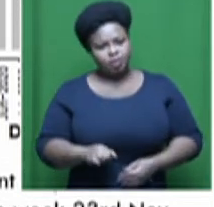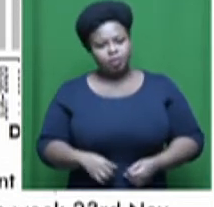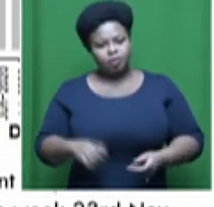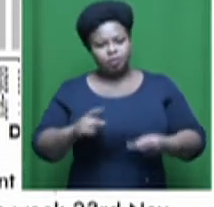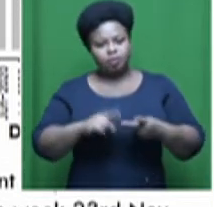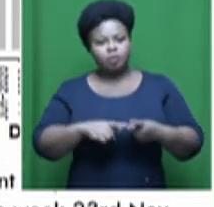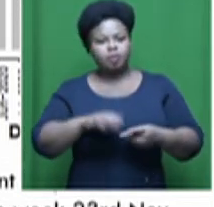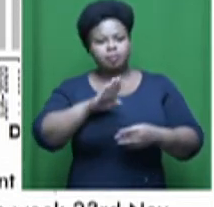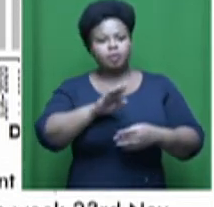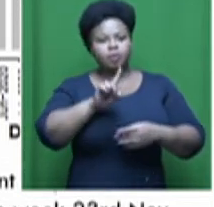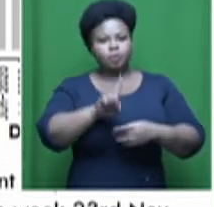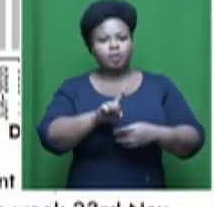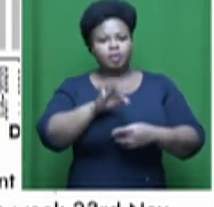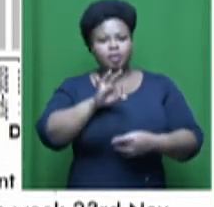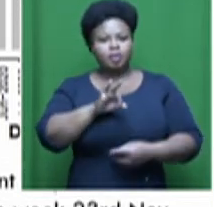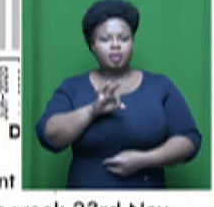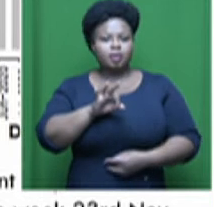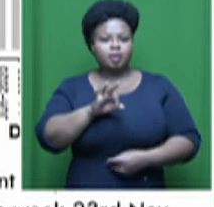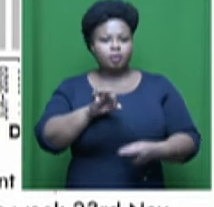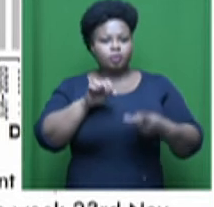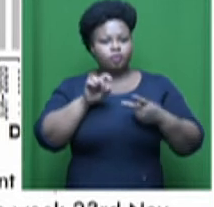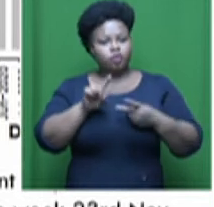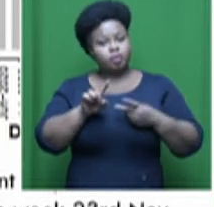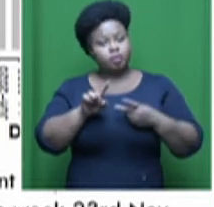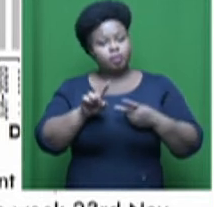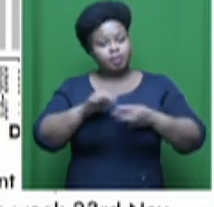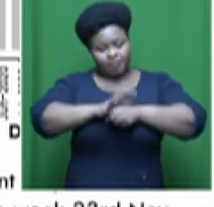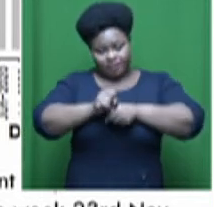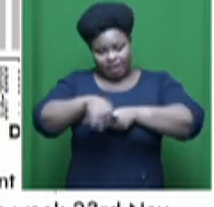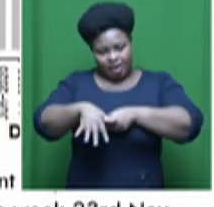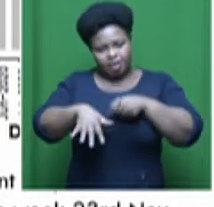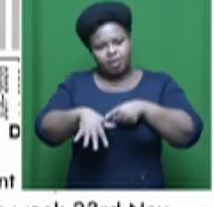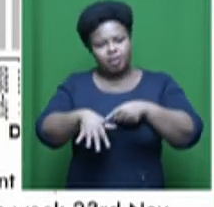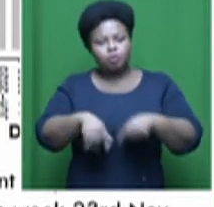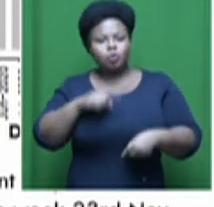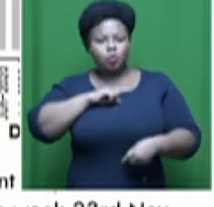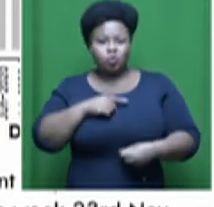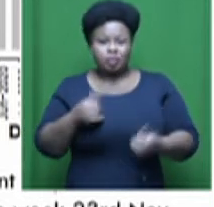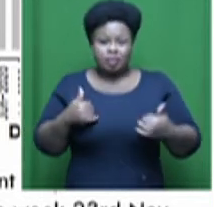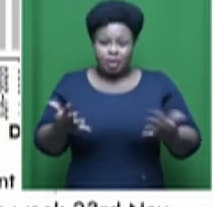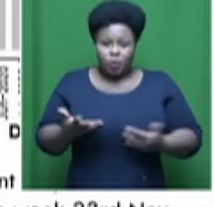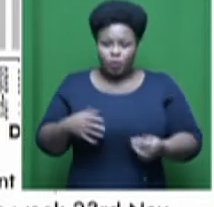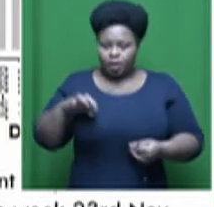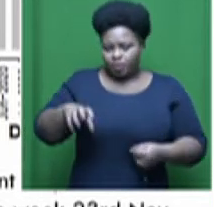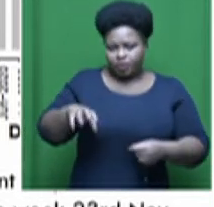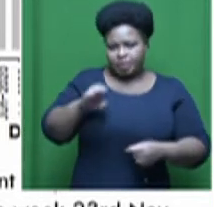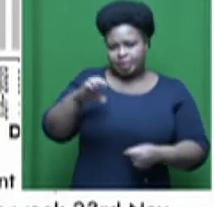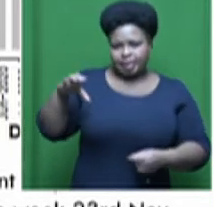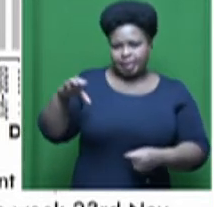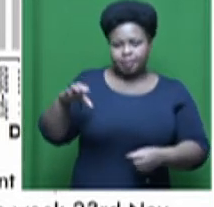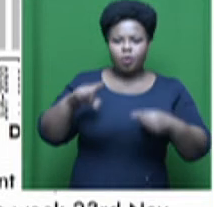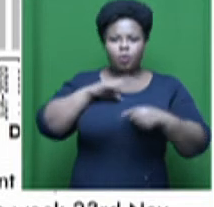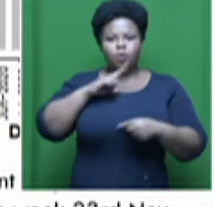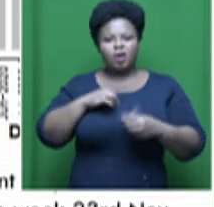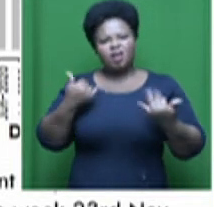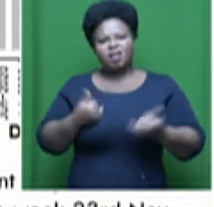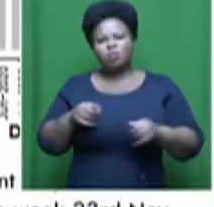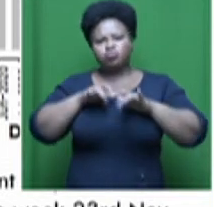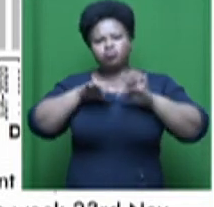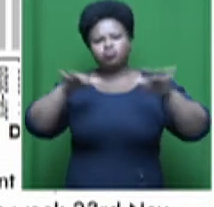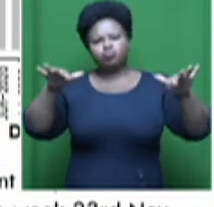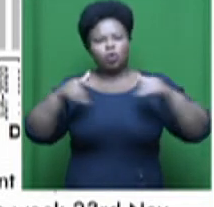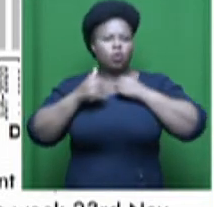of the B.1.351 variant. Again, to emphasize, it started off in the Eastern Cape, but very rapidly spread across the rest of the